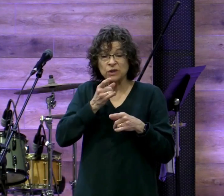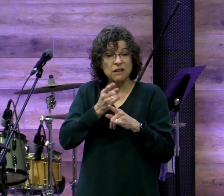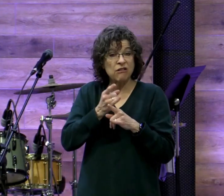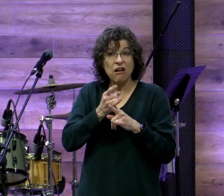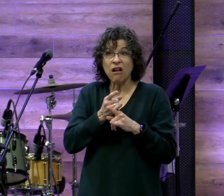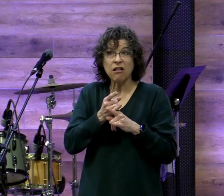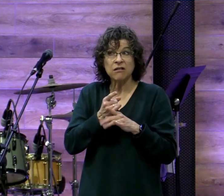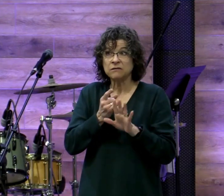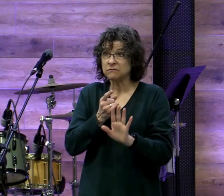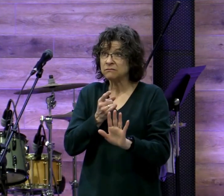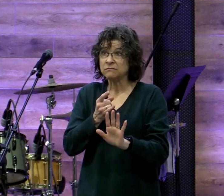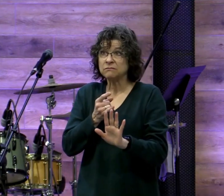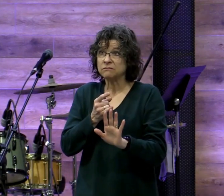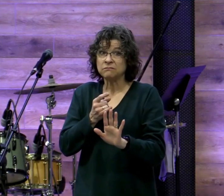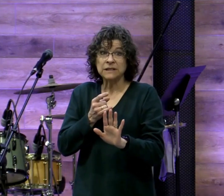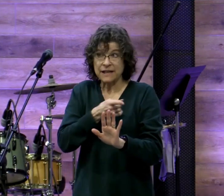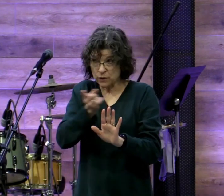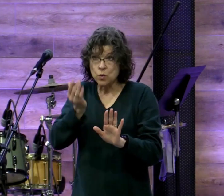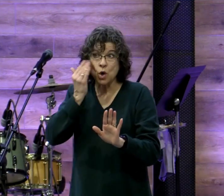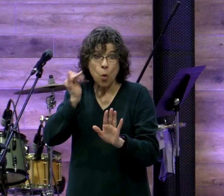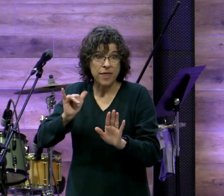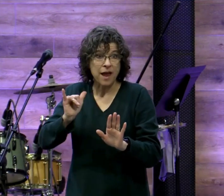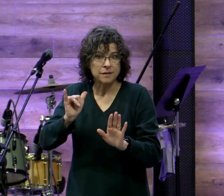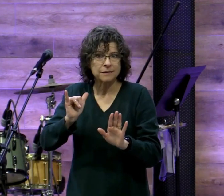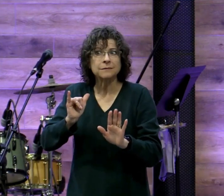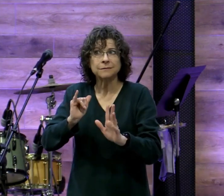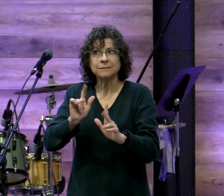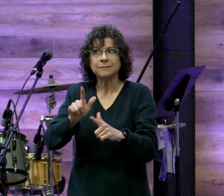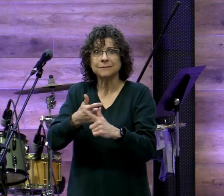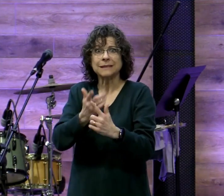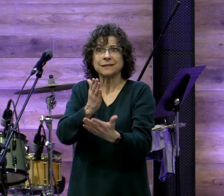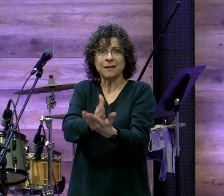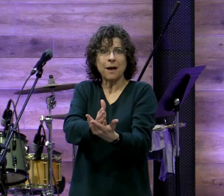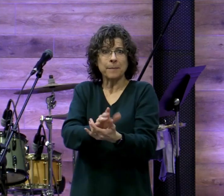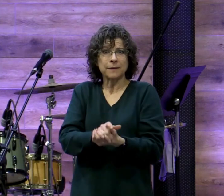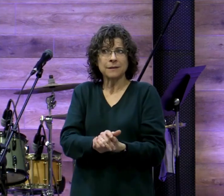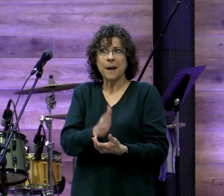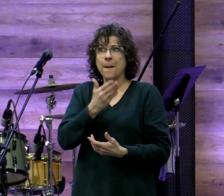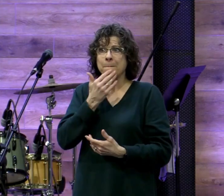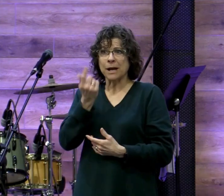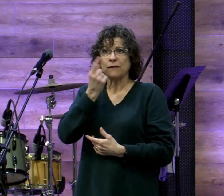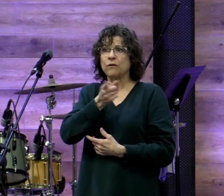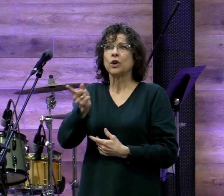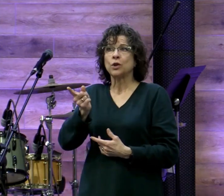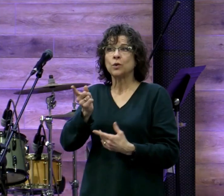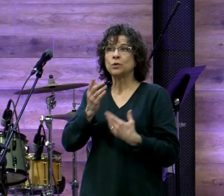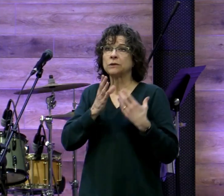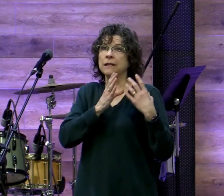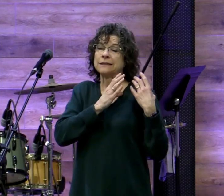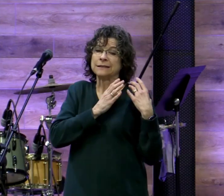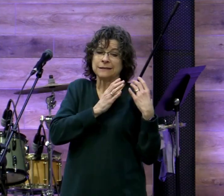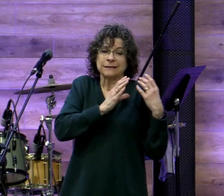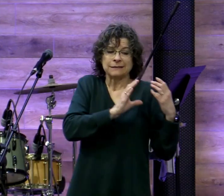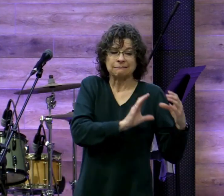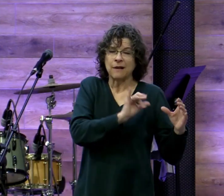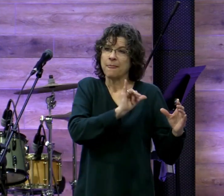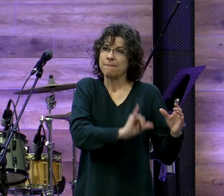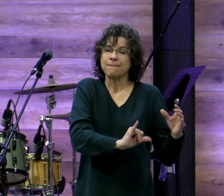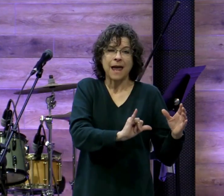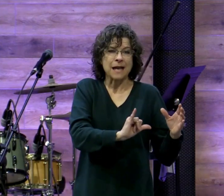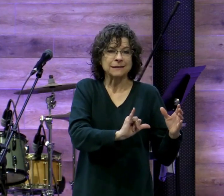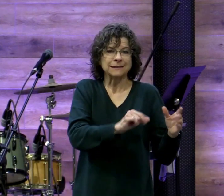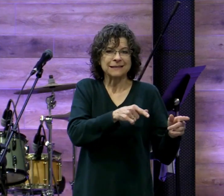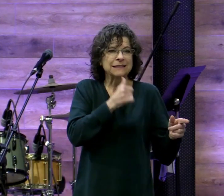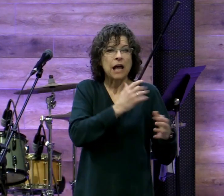shouldn't drink either. It is far better for you to lay down a freedom than to have that freedom destroy